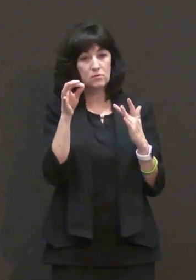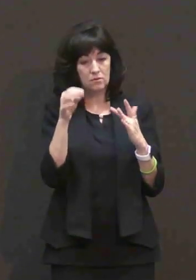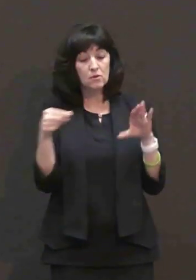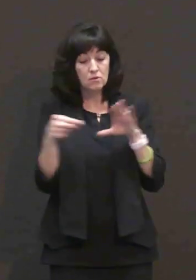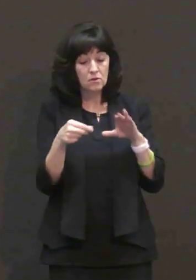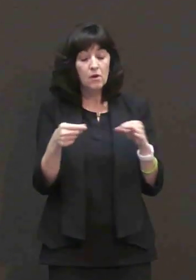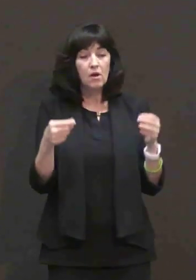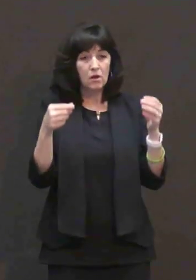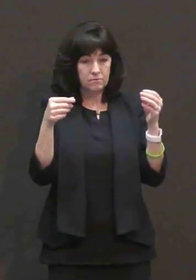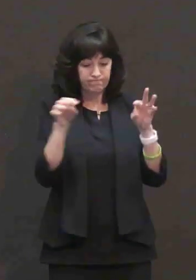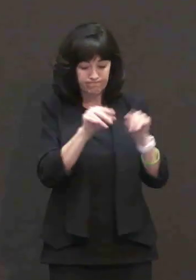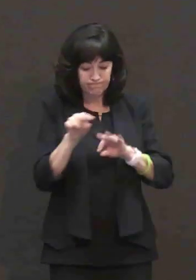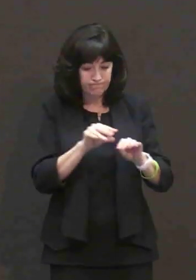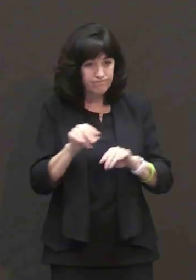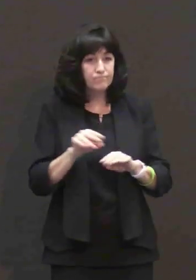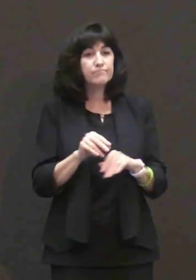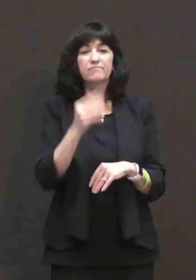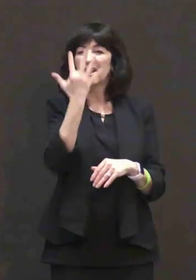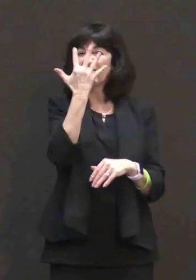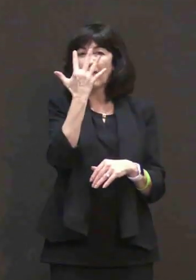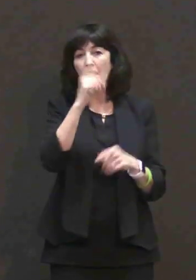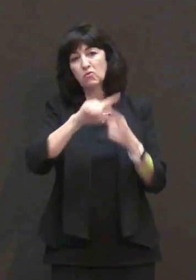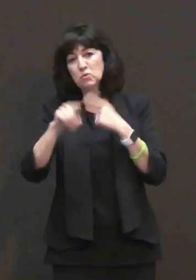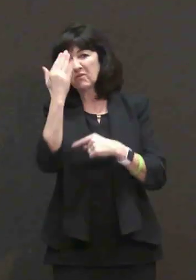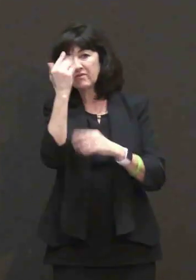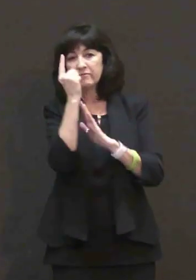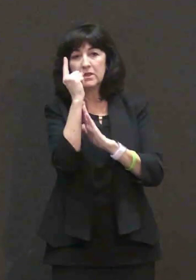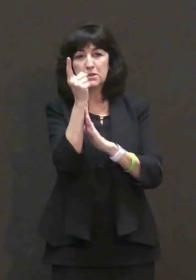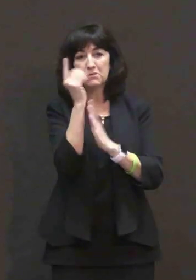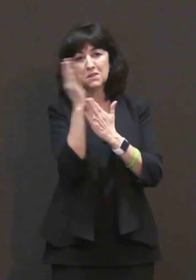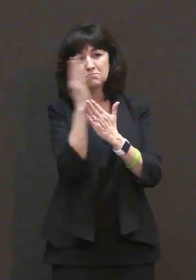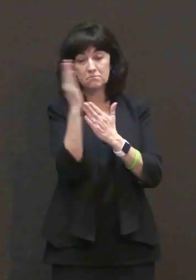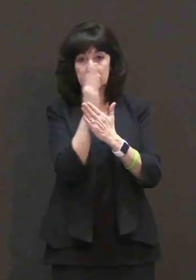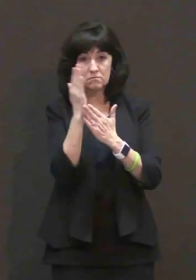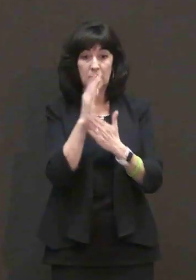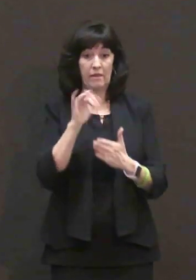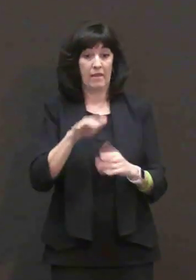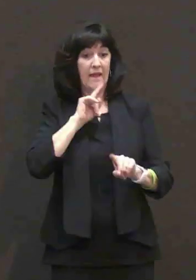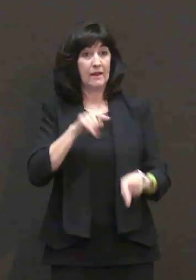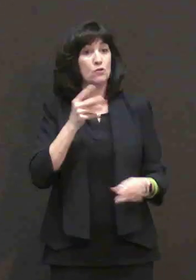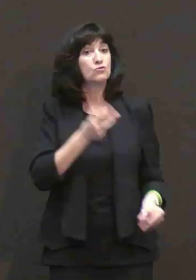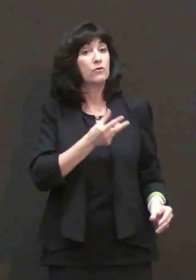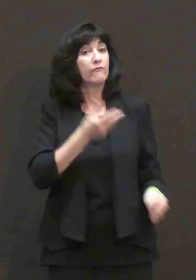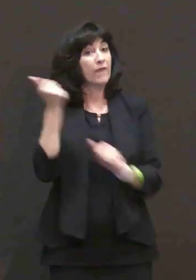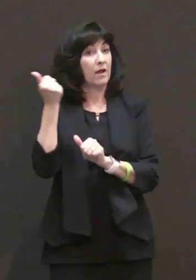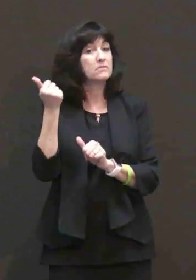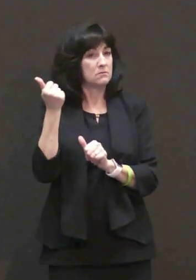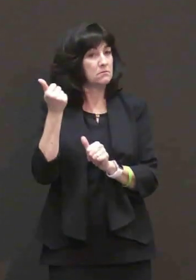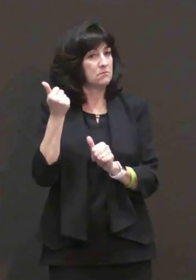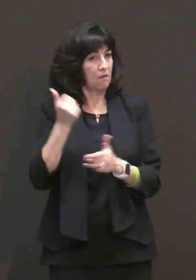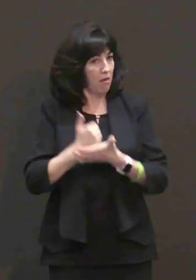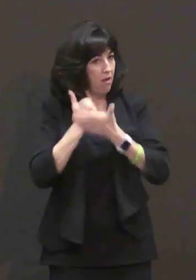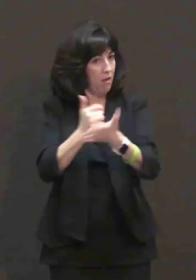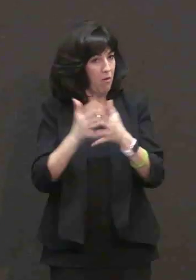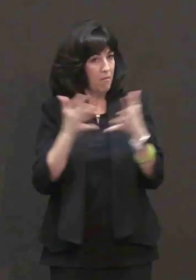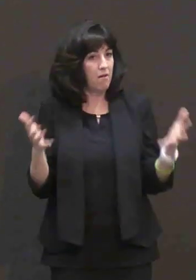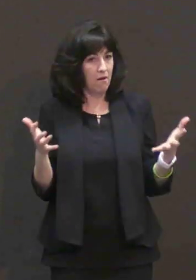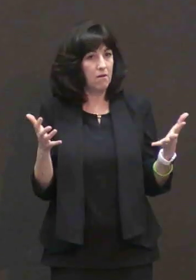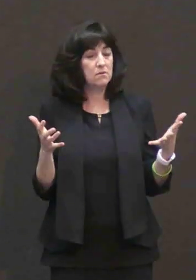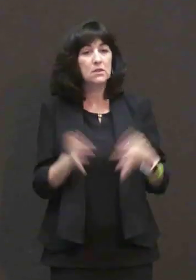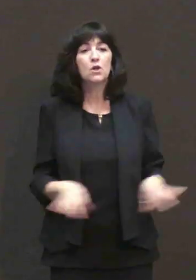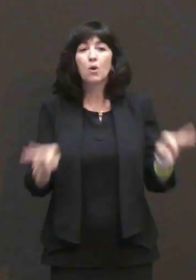15 minutes, which is extremely helpful. But what is really important for people to know